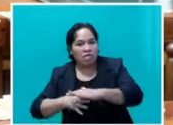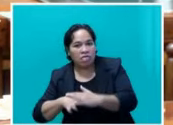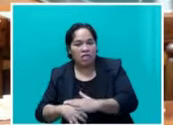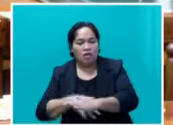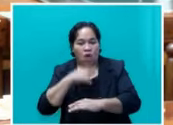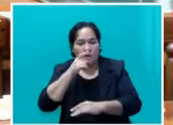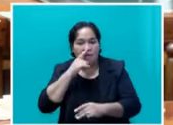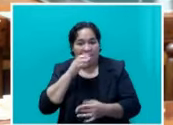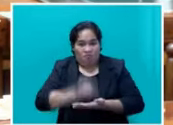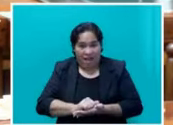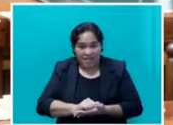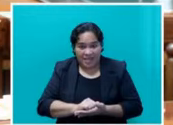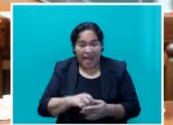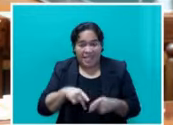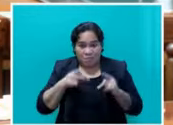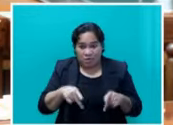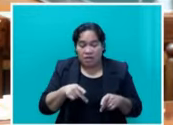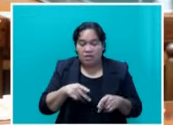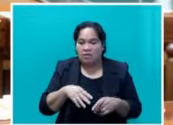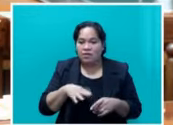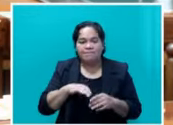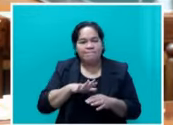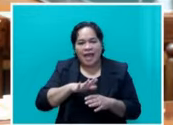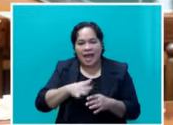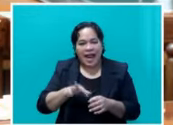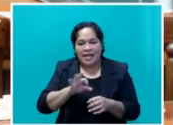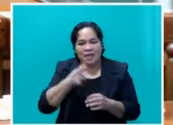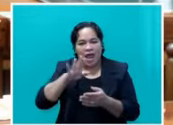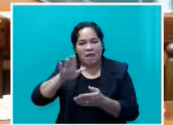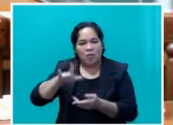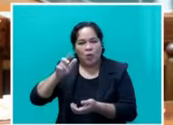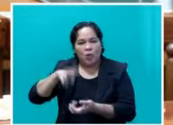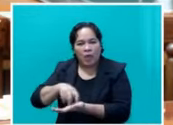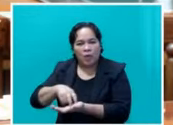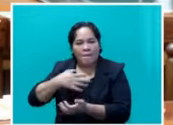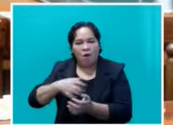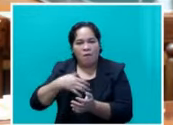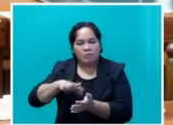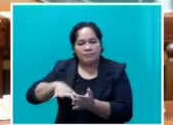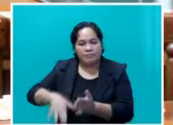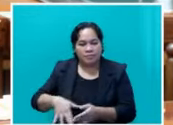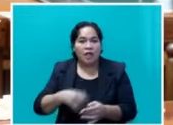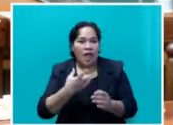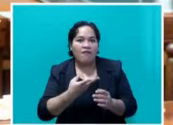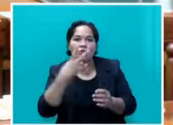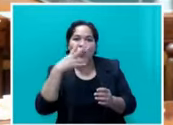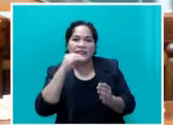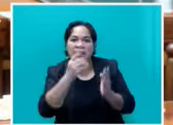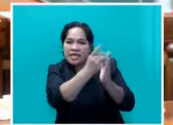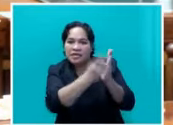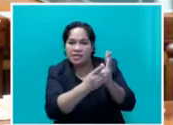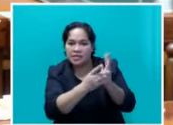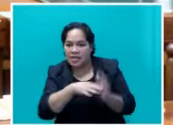privileges of the indigenous Fijians over ownership of their land and other rights over the 20 decrees that they have put